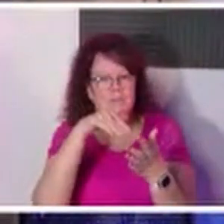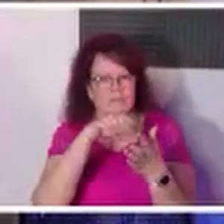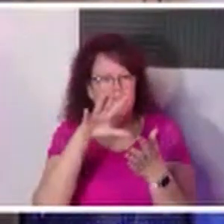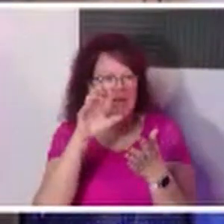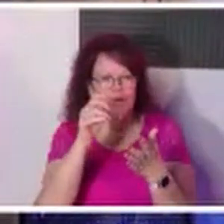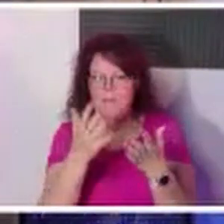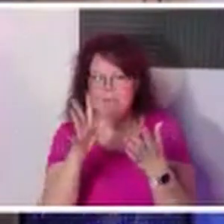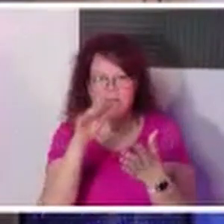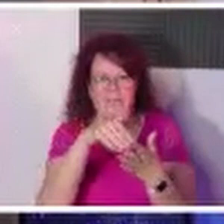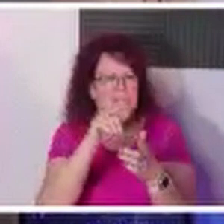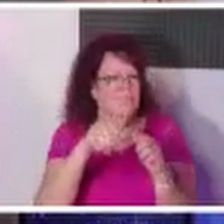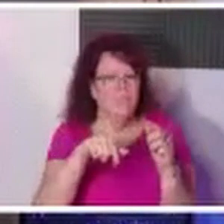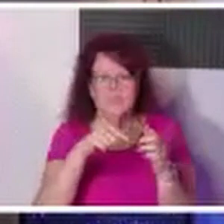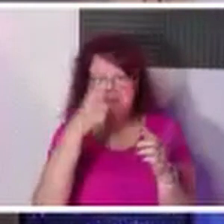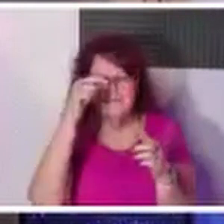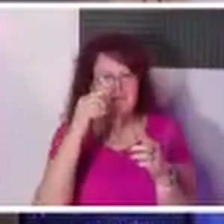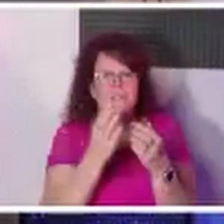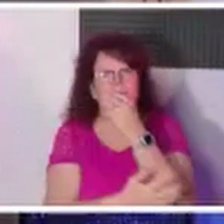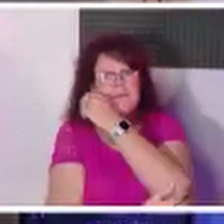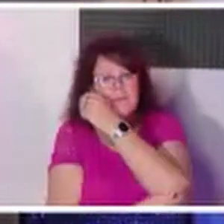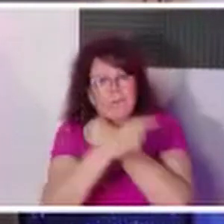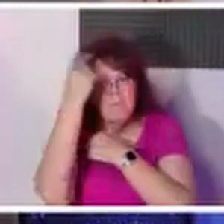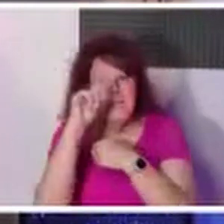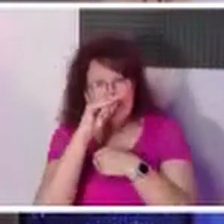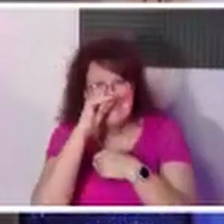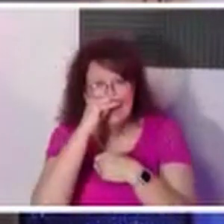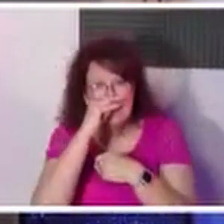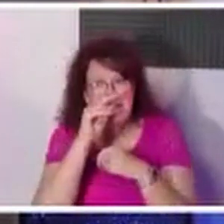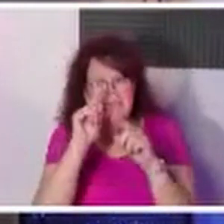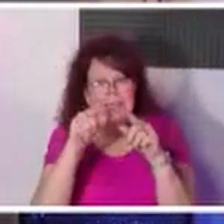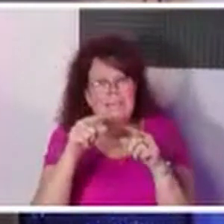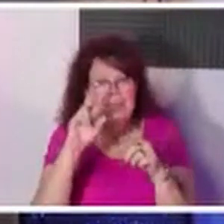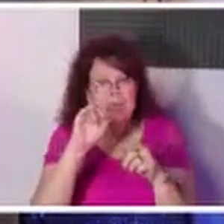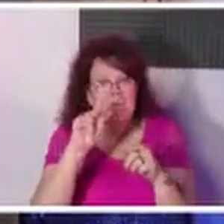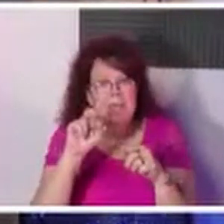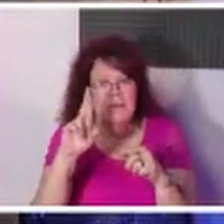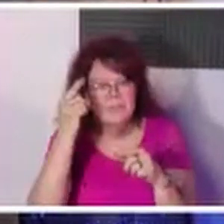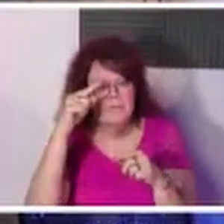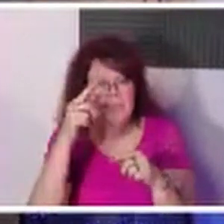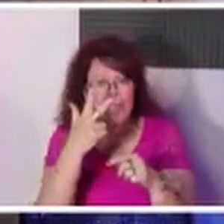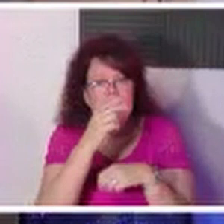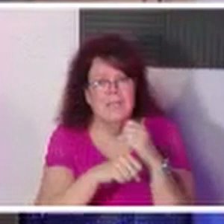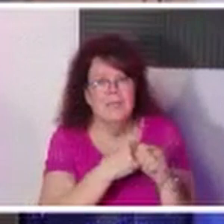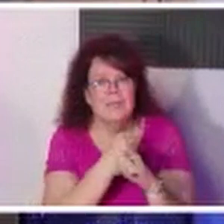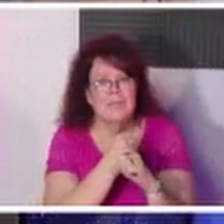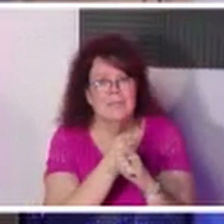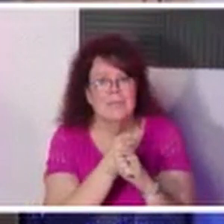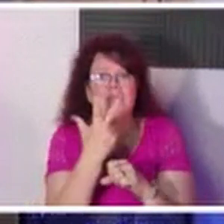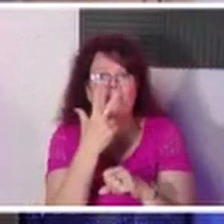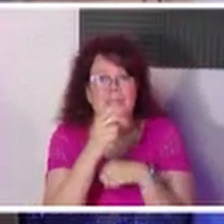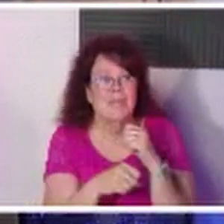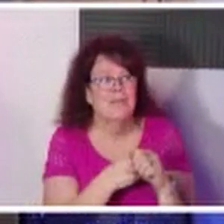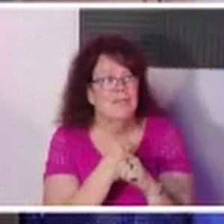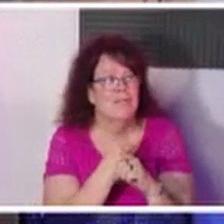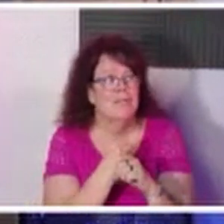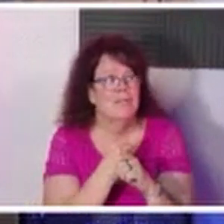$5,000. But he couldn't. He was a poor black kid. He went to Rikers for 3 years. For 3 years